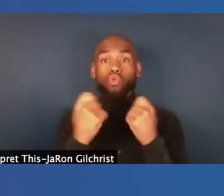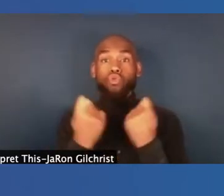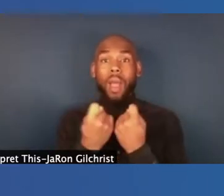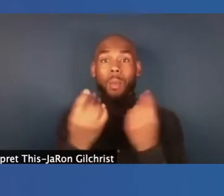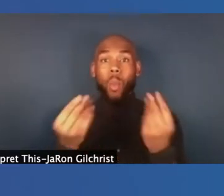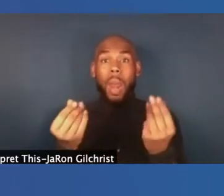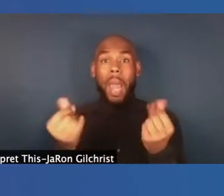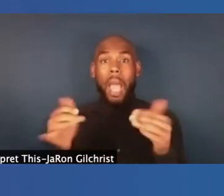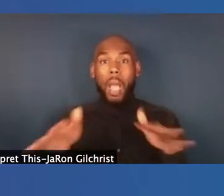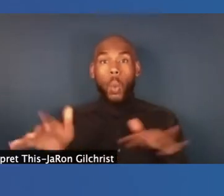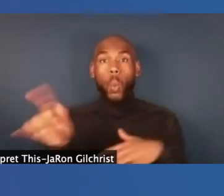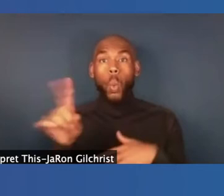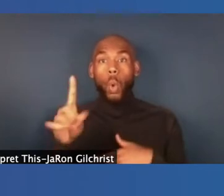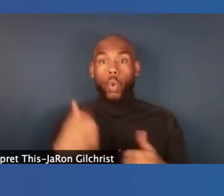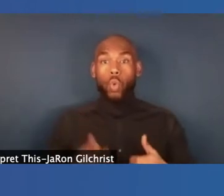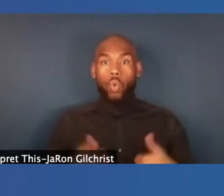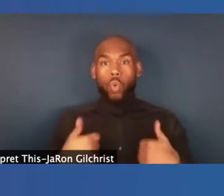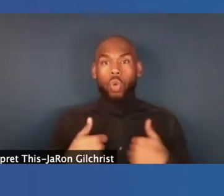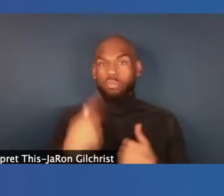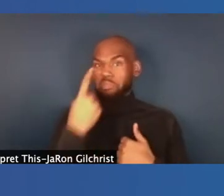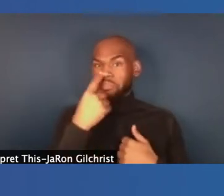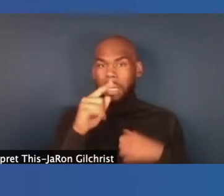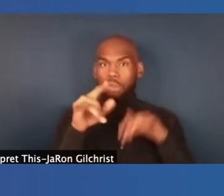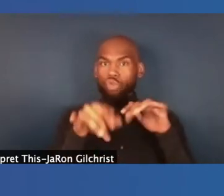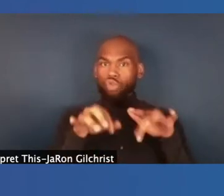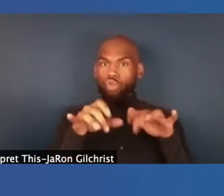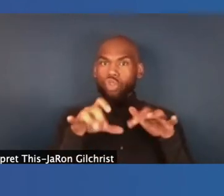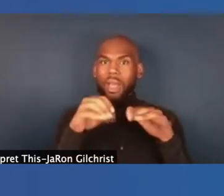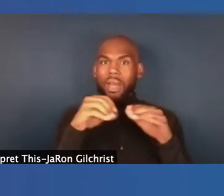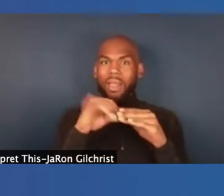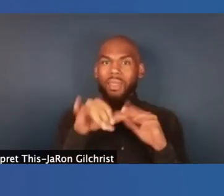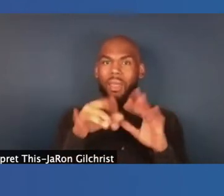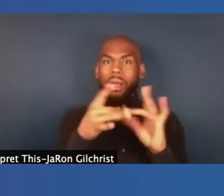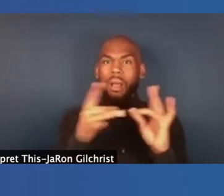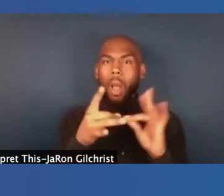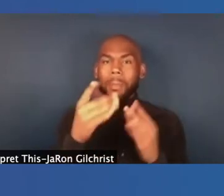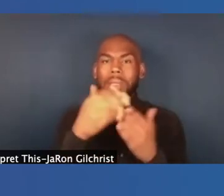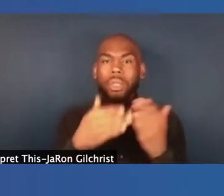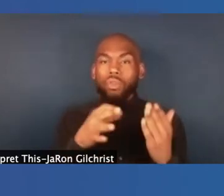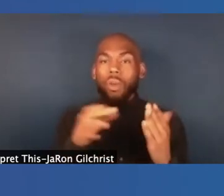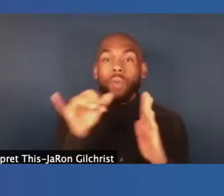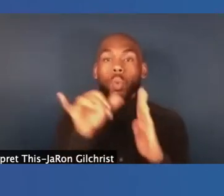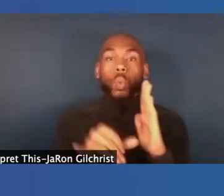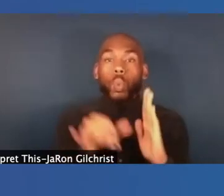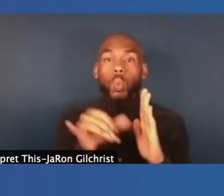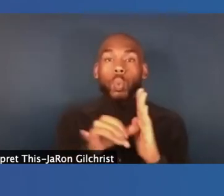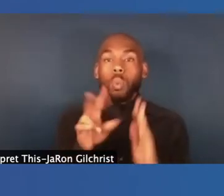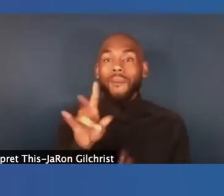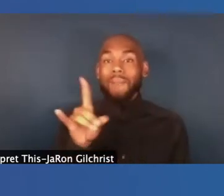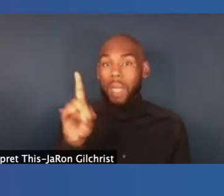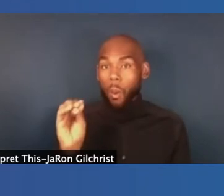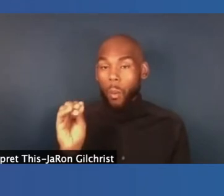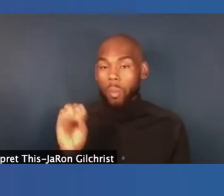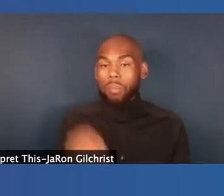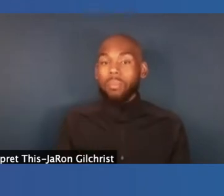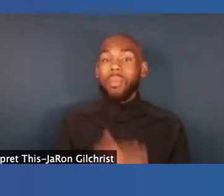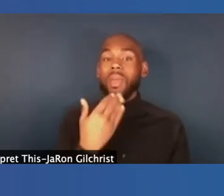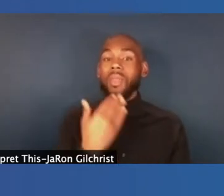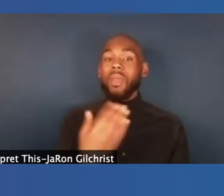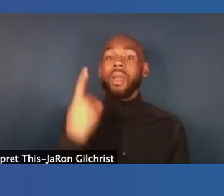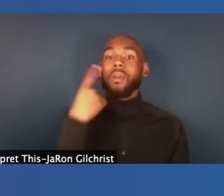we invite you to drop it in the comments section of the YouTube video. I also would like to thank Groundwater Arts for their Zoom